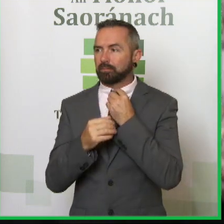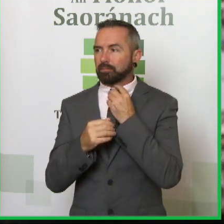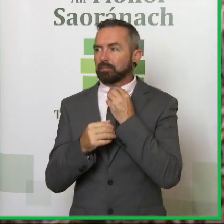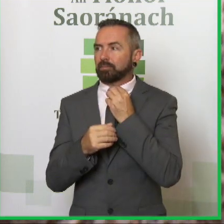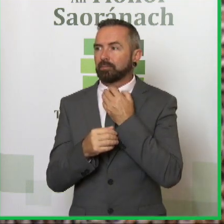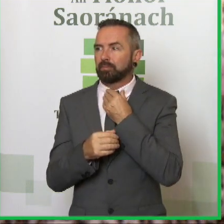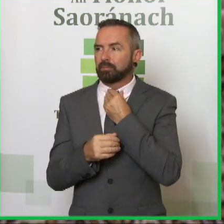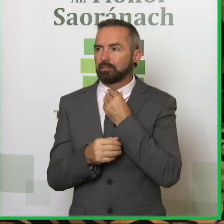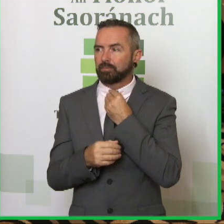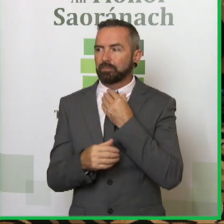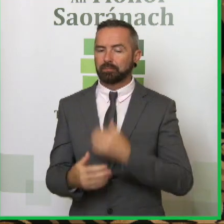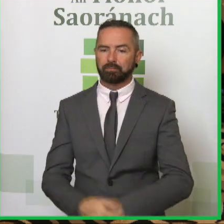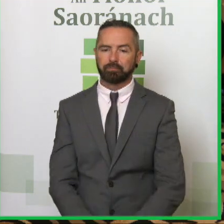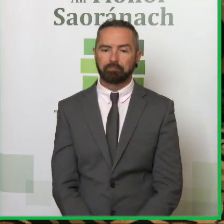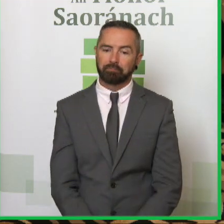Okay.